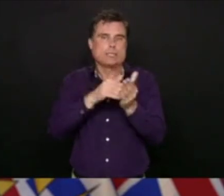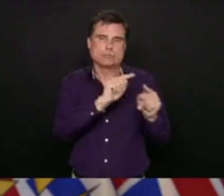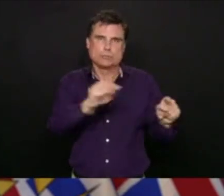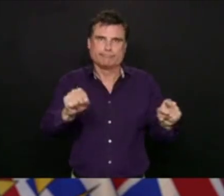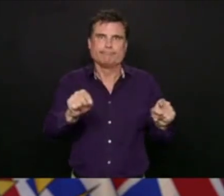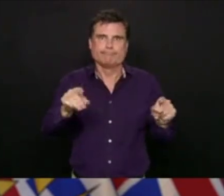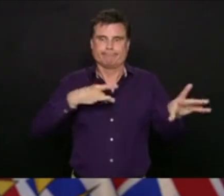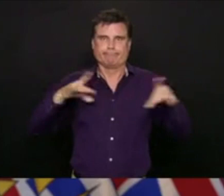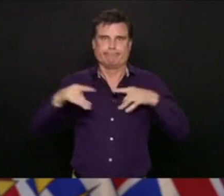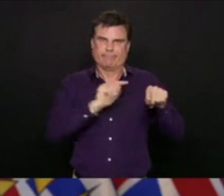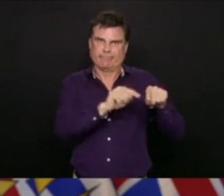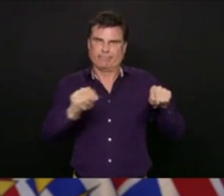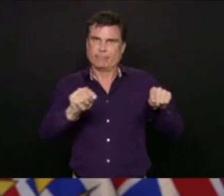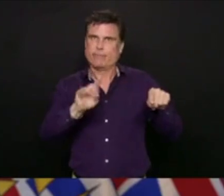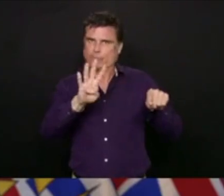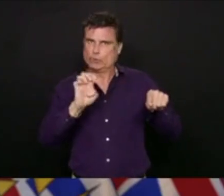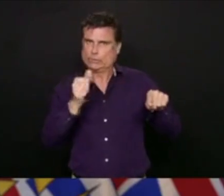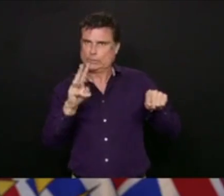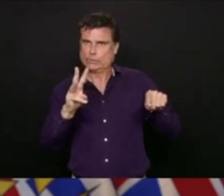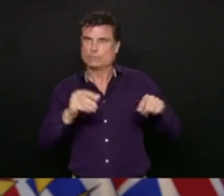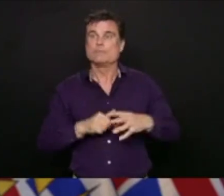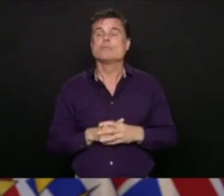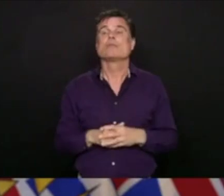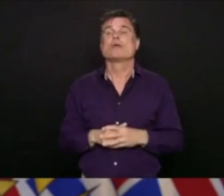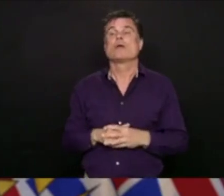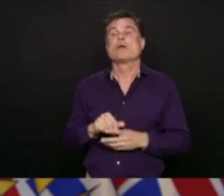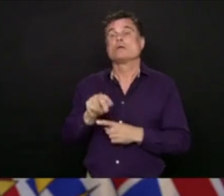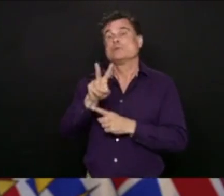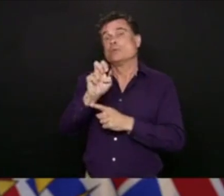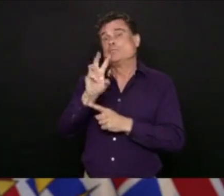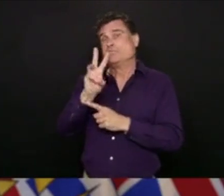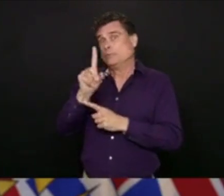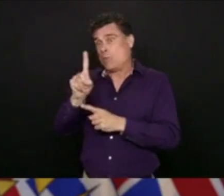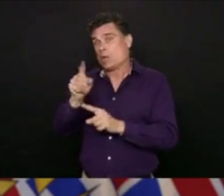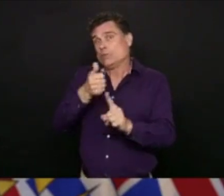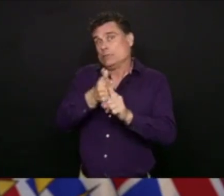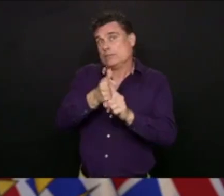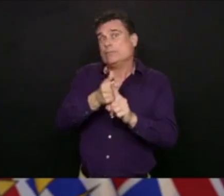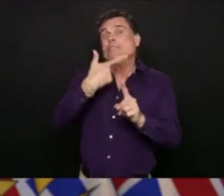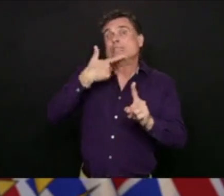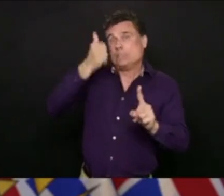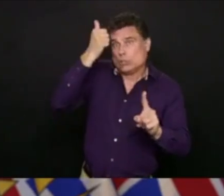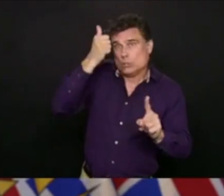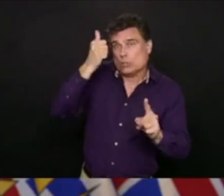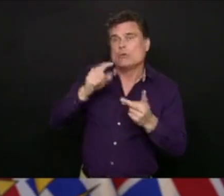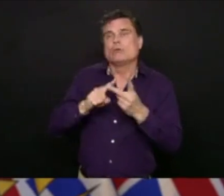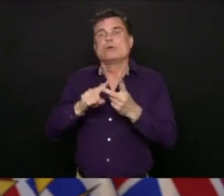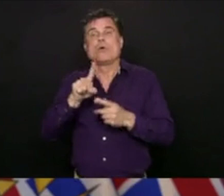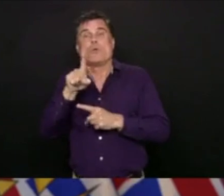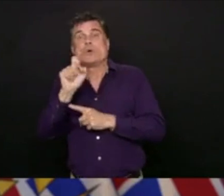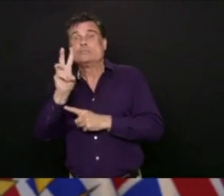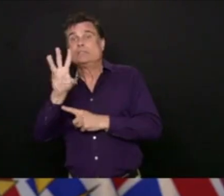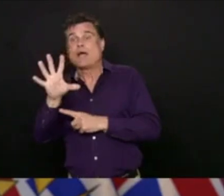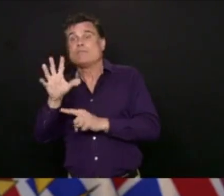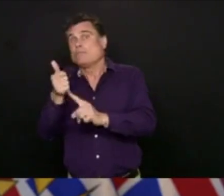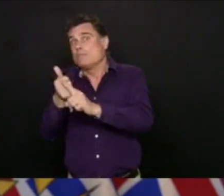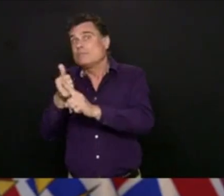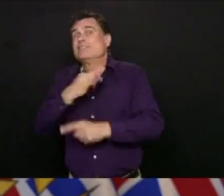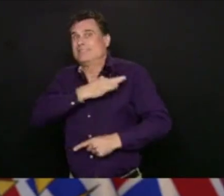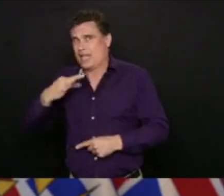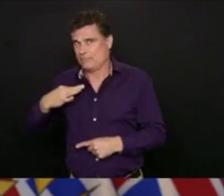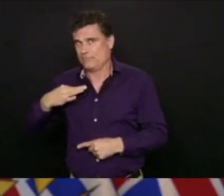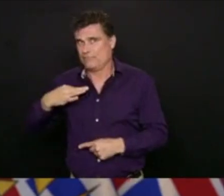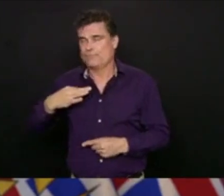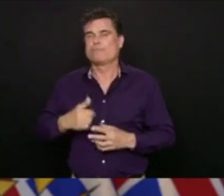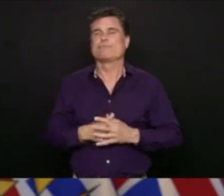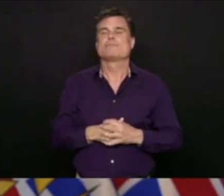261 residents and 155 staff who have been affected. 12 of the outbreaks in long-term care have been declared